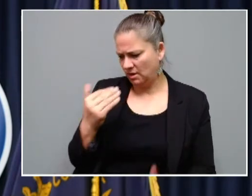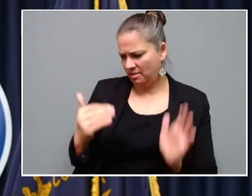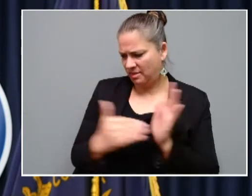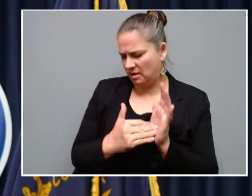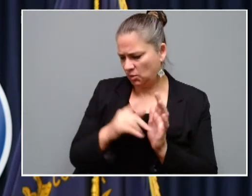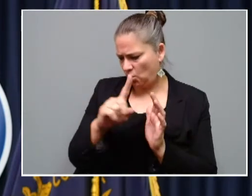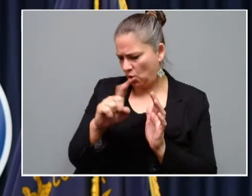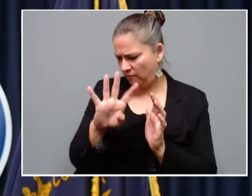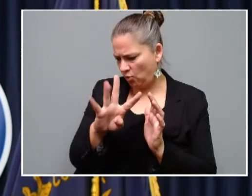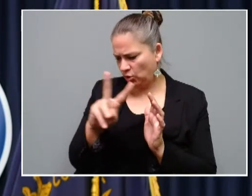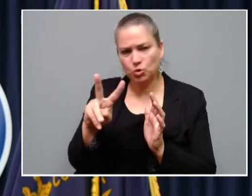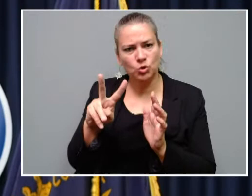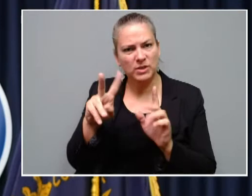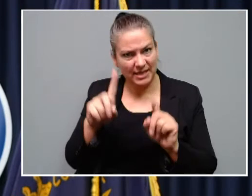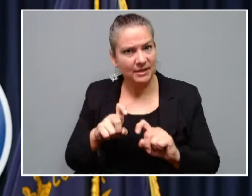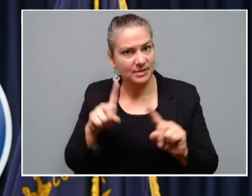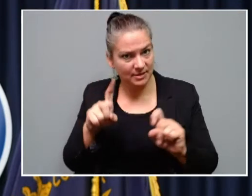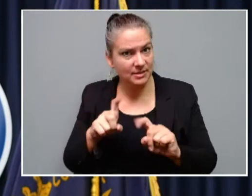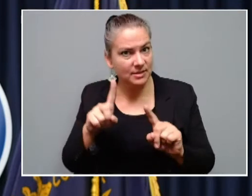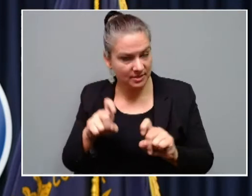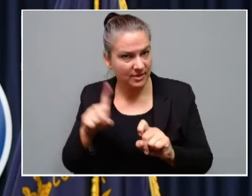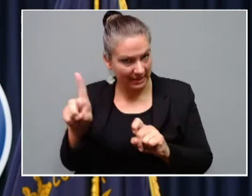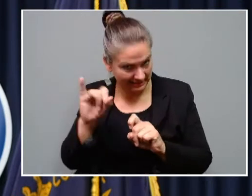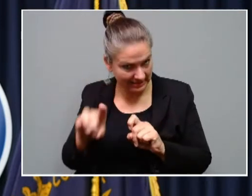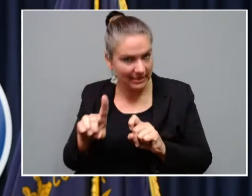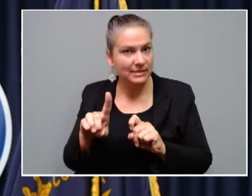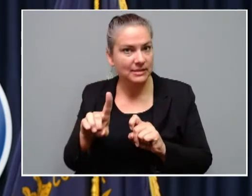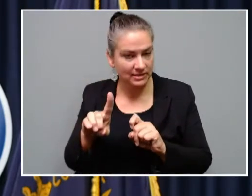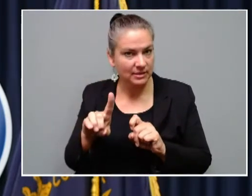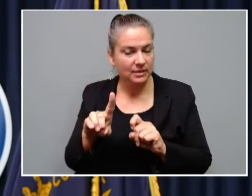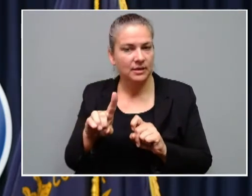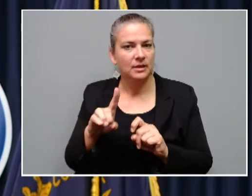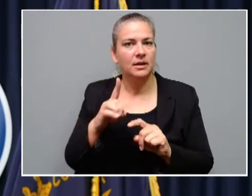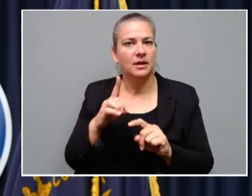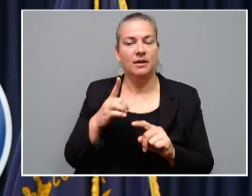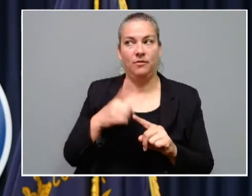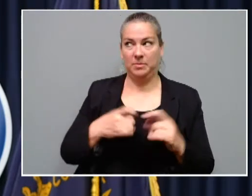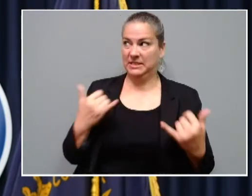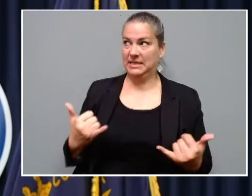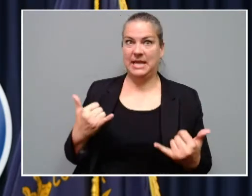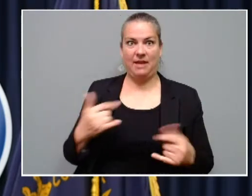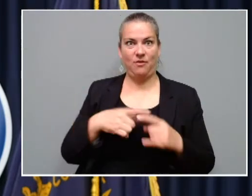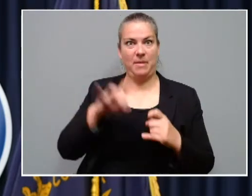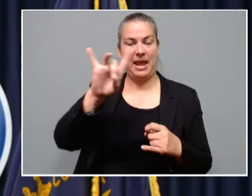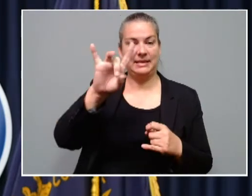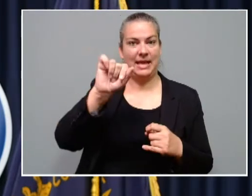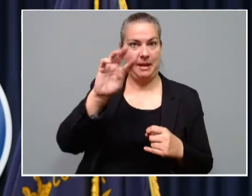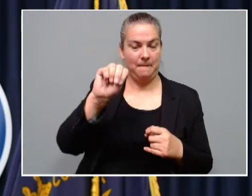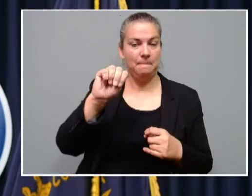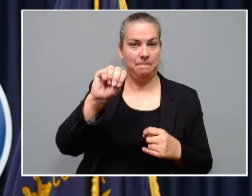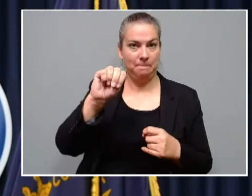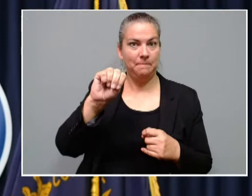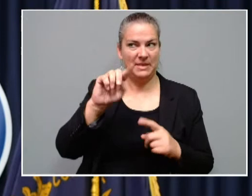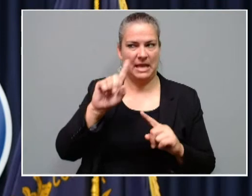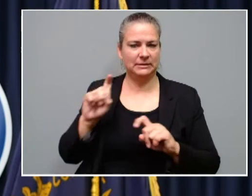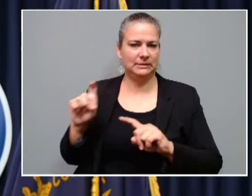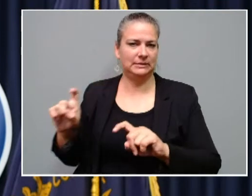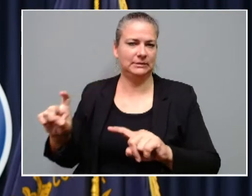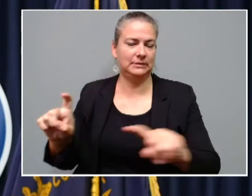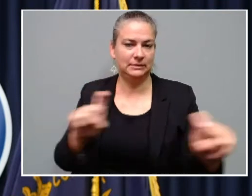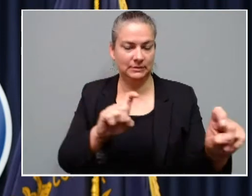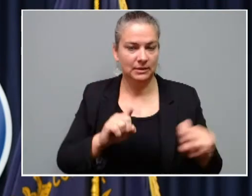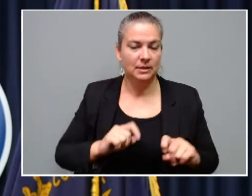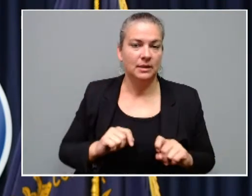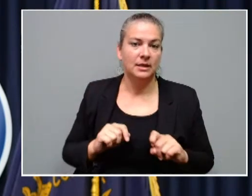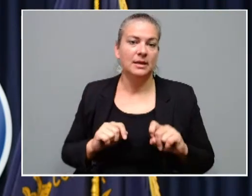114,142 tests that have been conducted as of 8 a.m. today in that program. 6 out of 15 ad